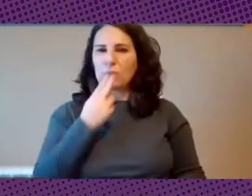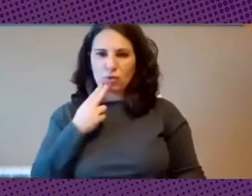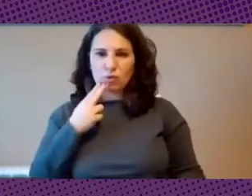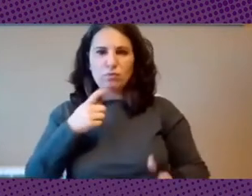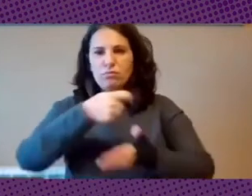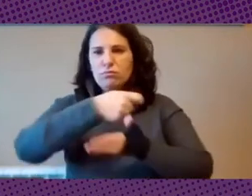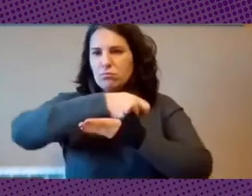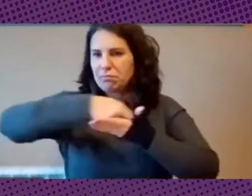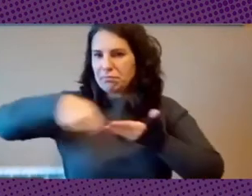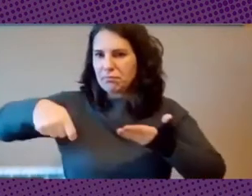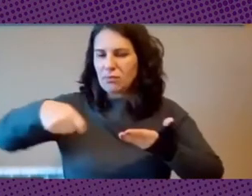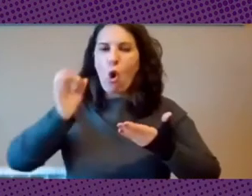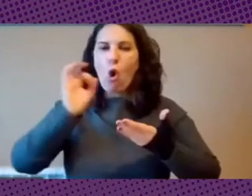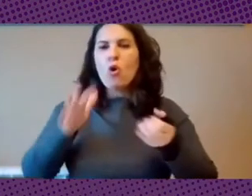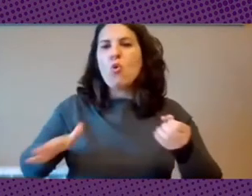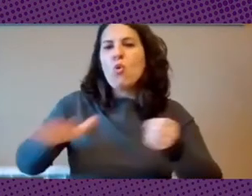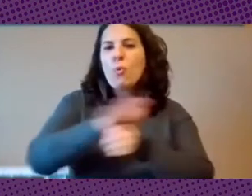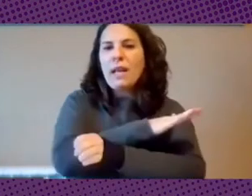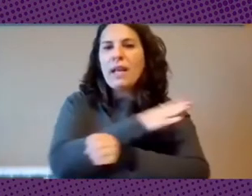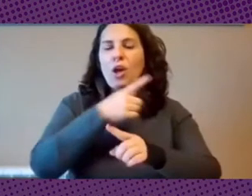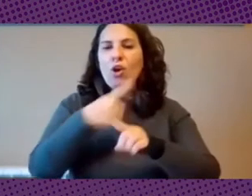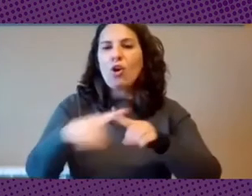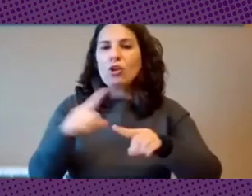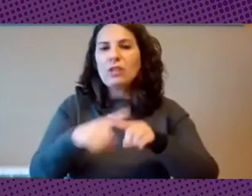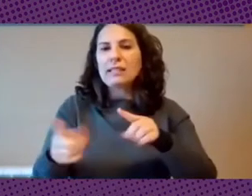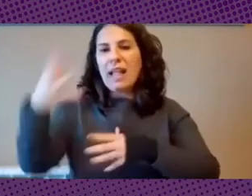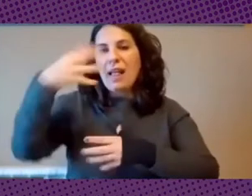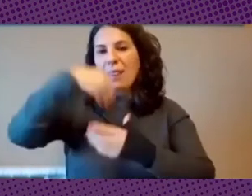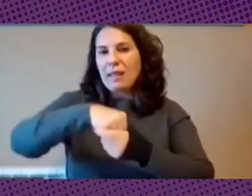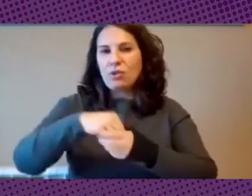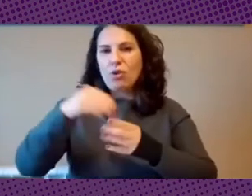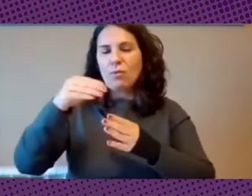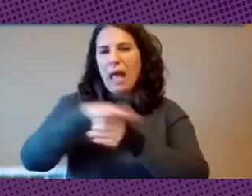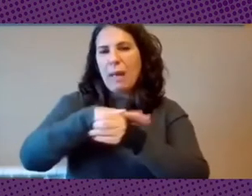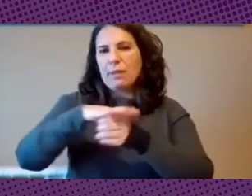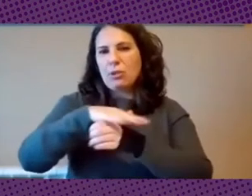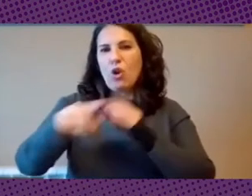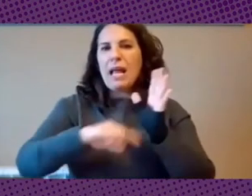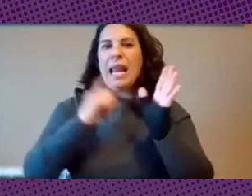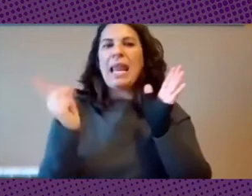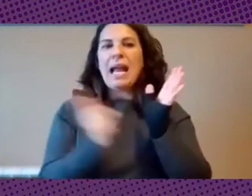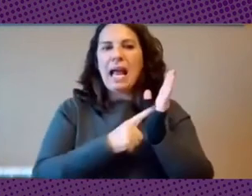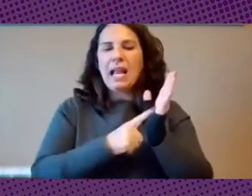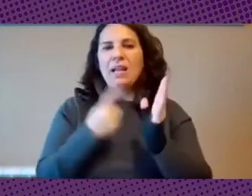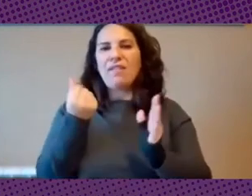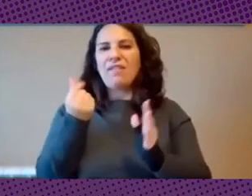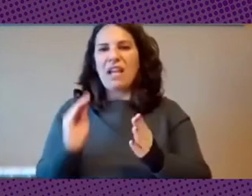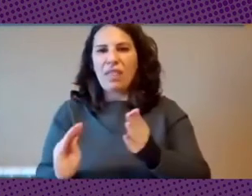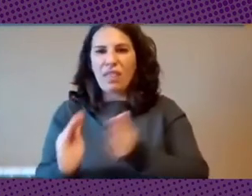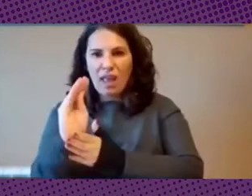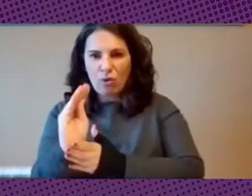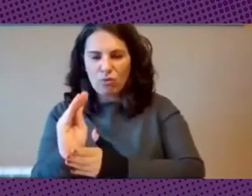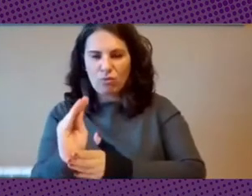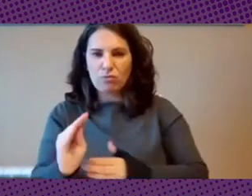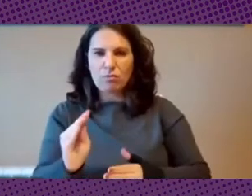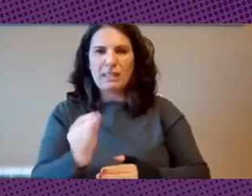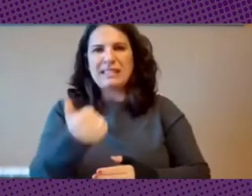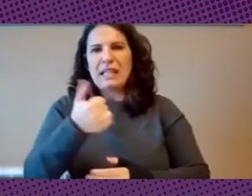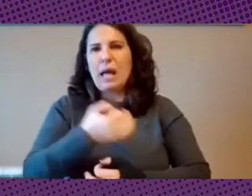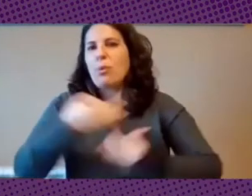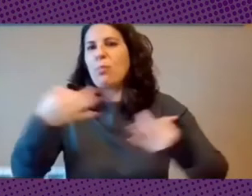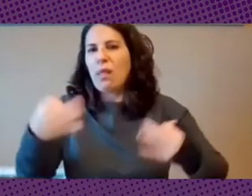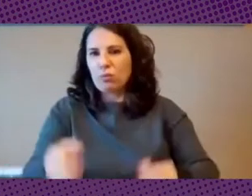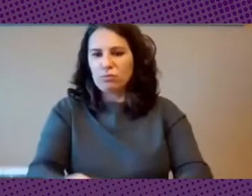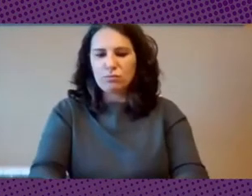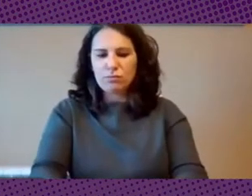the framework. Also, the PPP laws in Uruguay tell us about